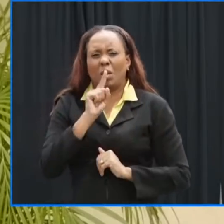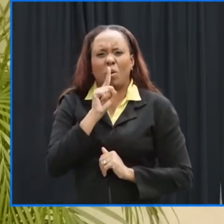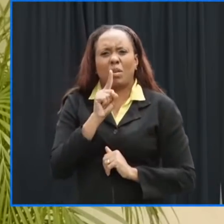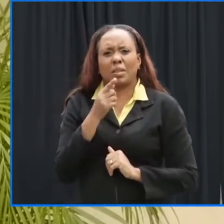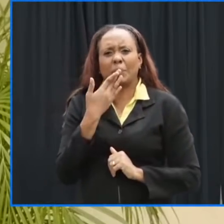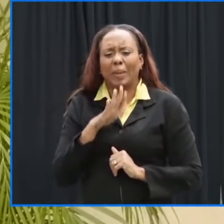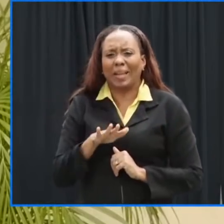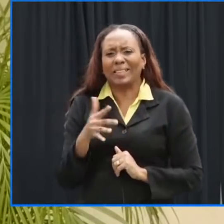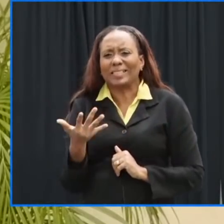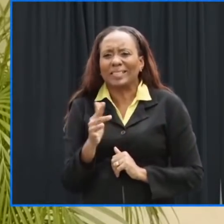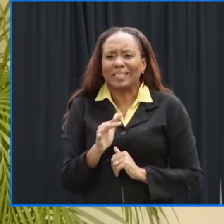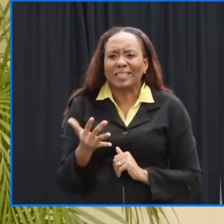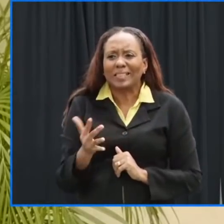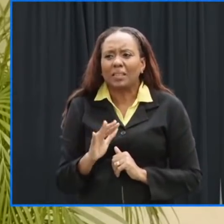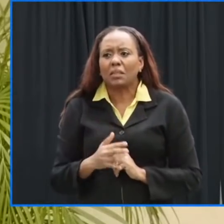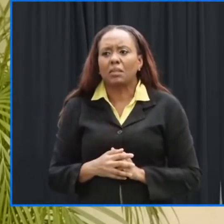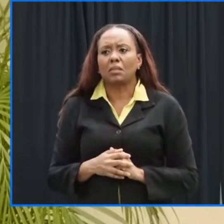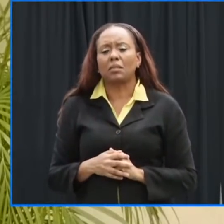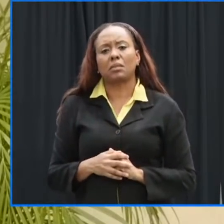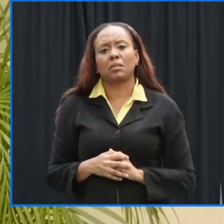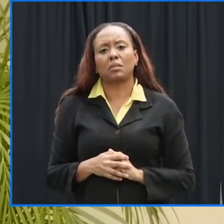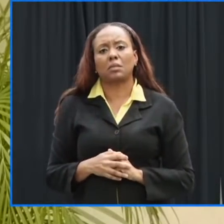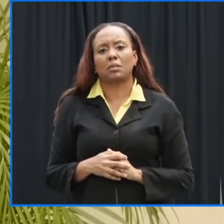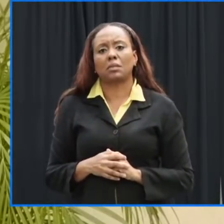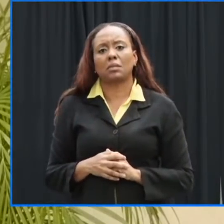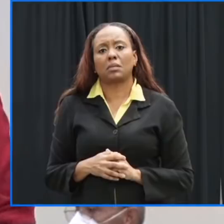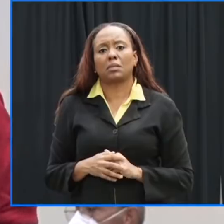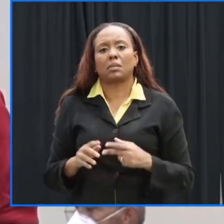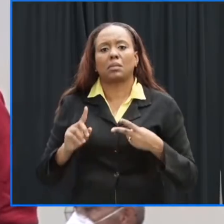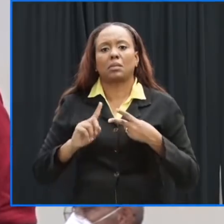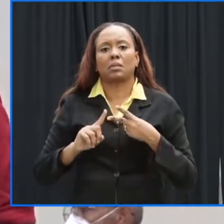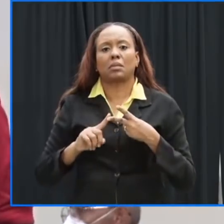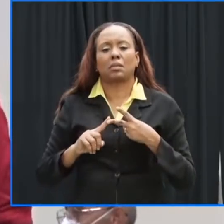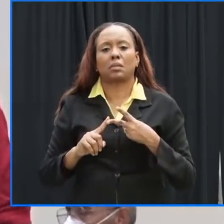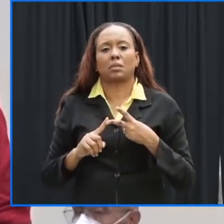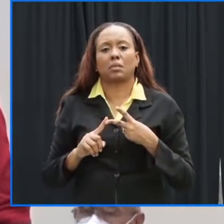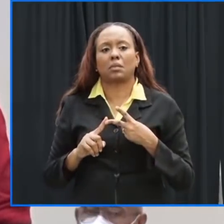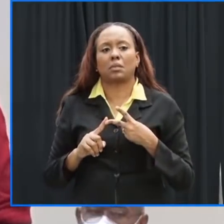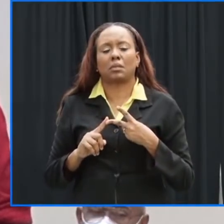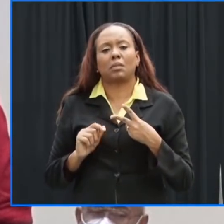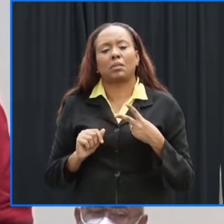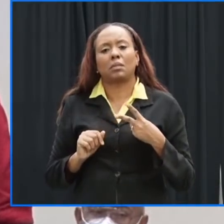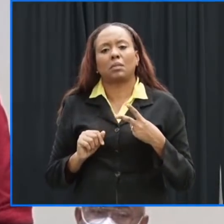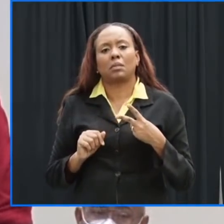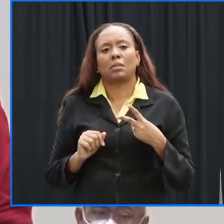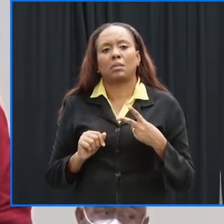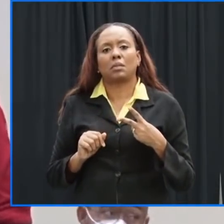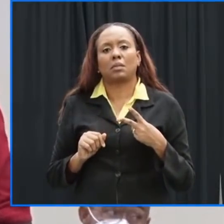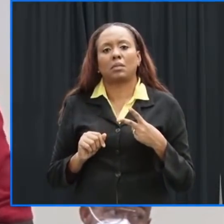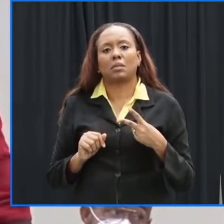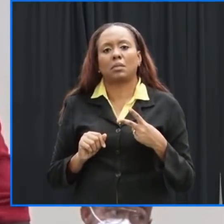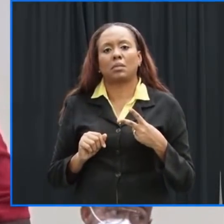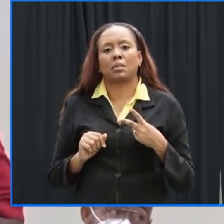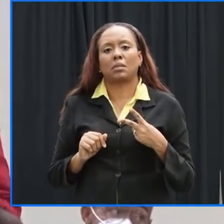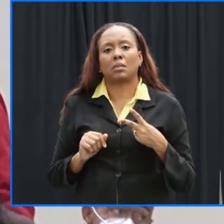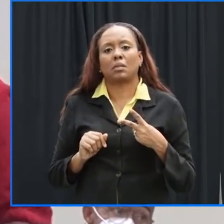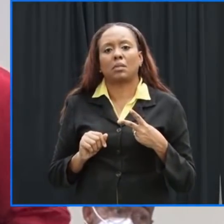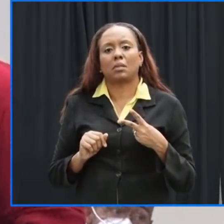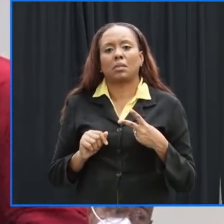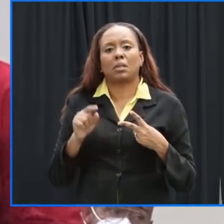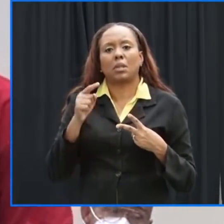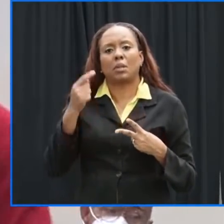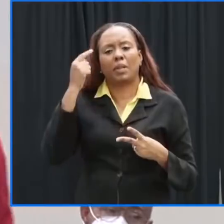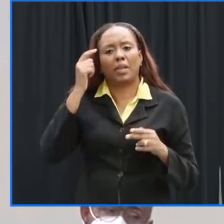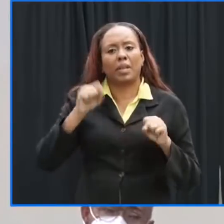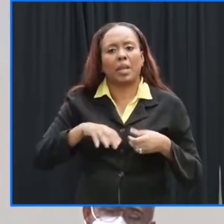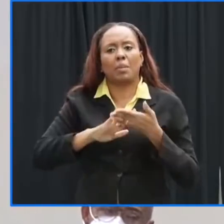as it can be in terms of being pulled apart. And finally, how possible is this system becoming a Category 1 hurricane